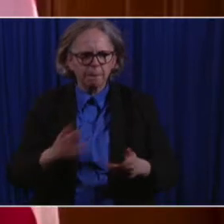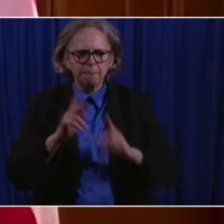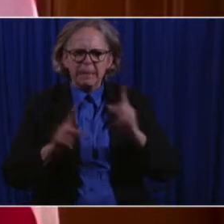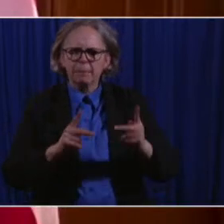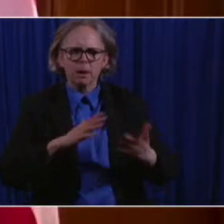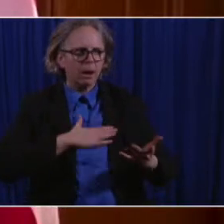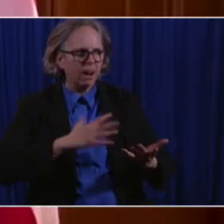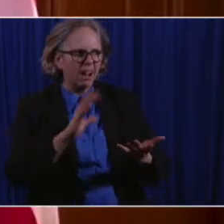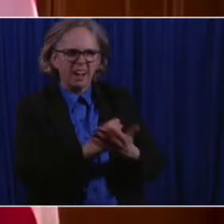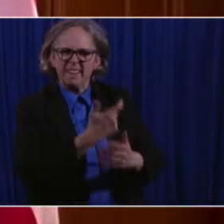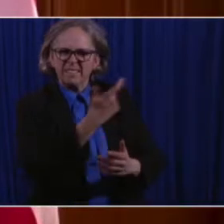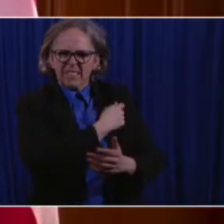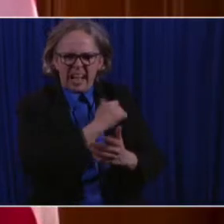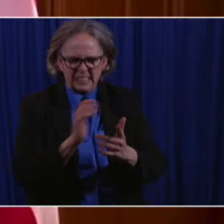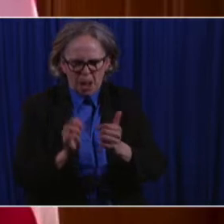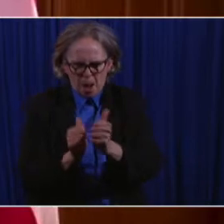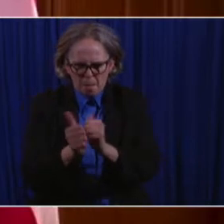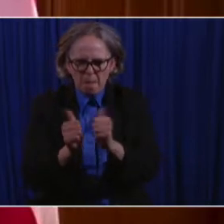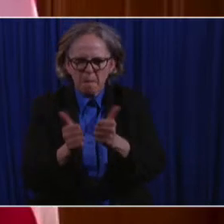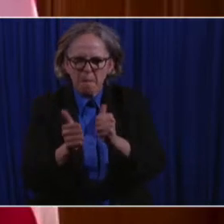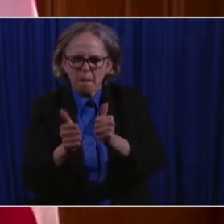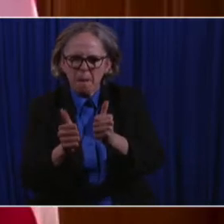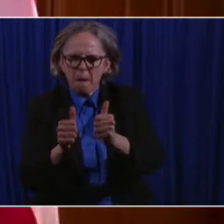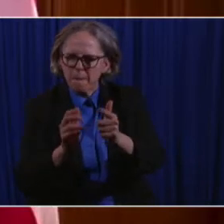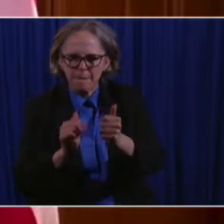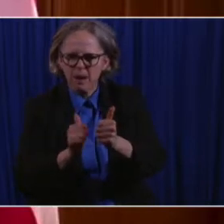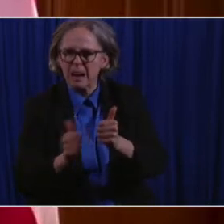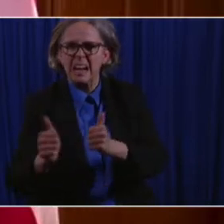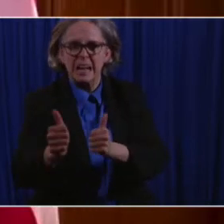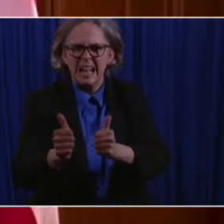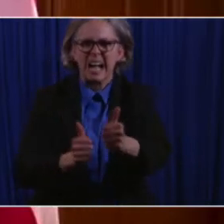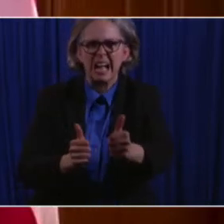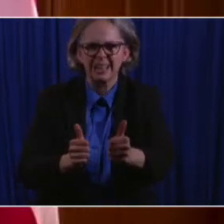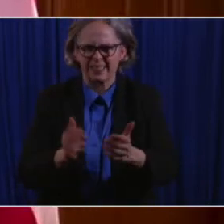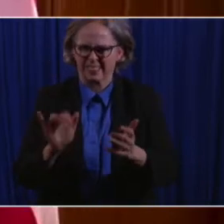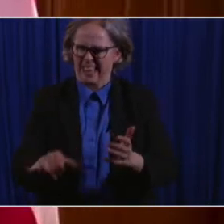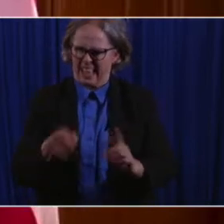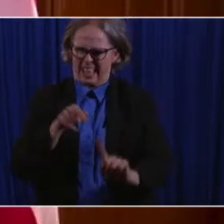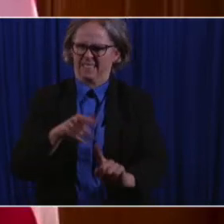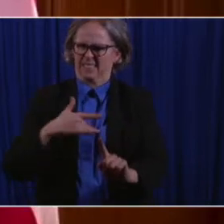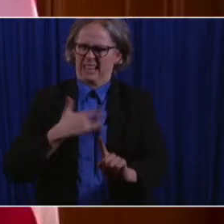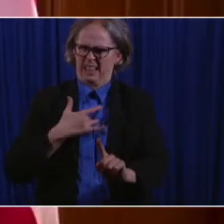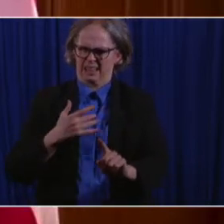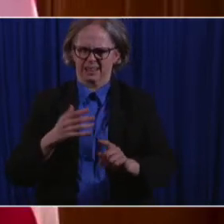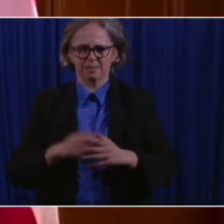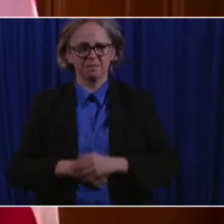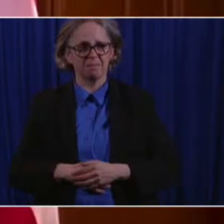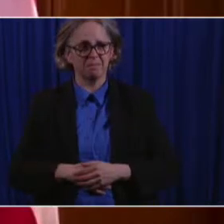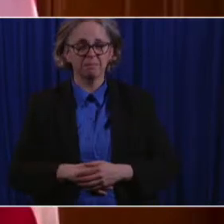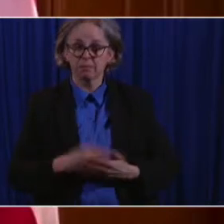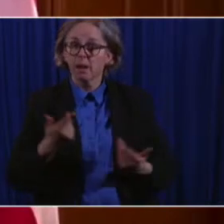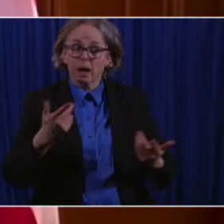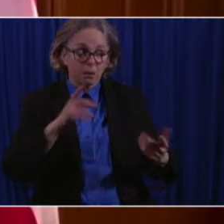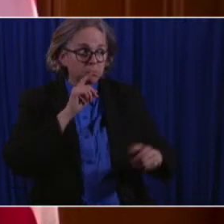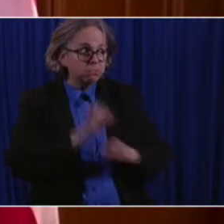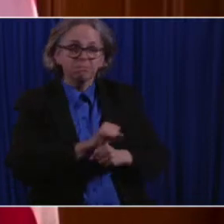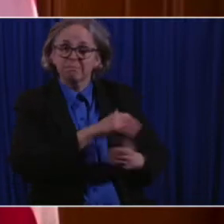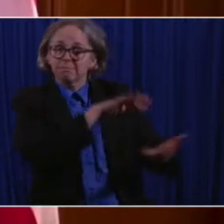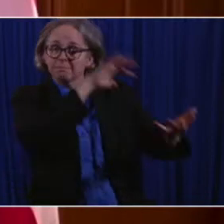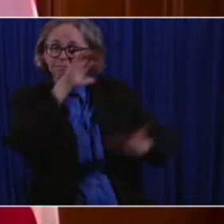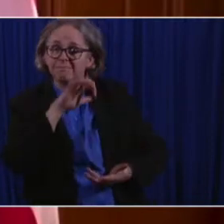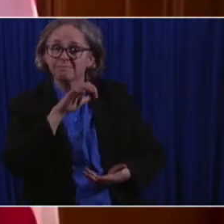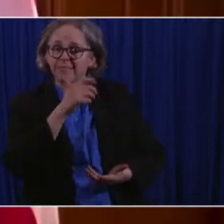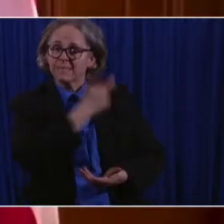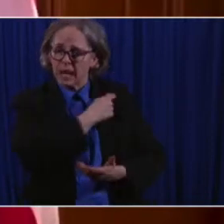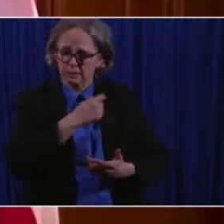And, we now have, it looks like, enough firepower just to keep going and going. And,